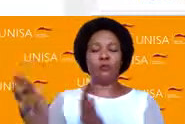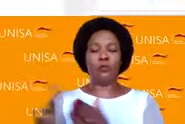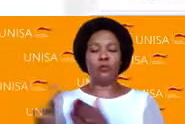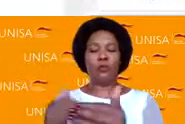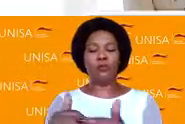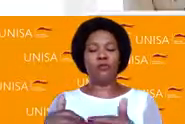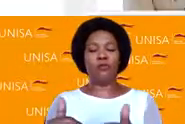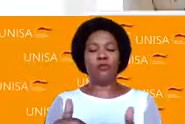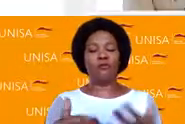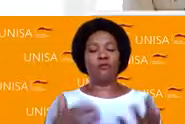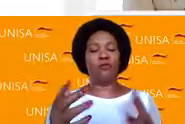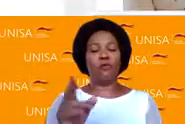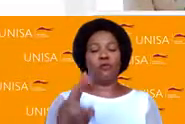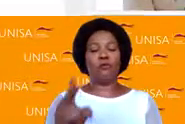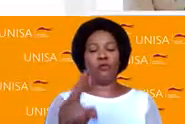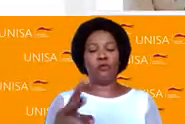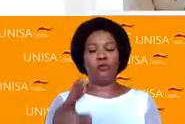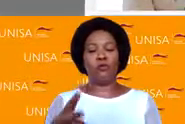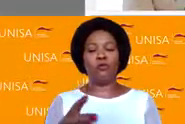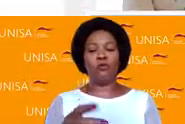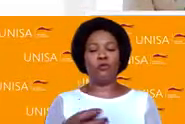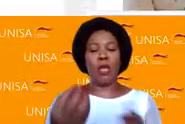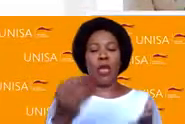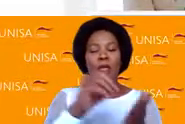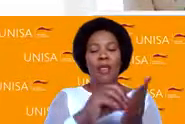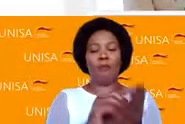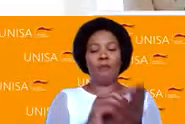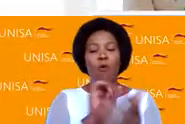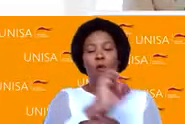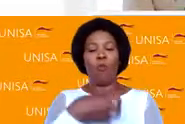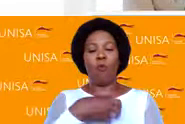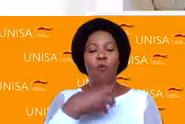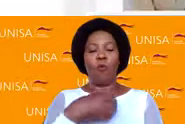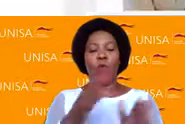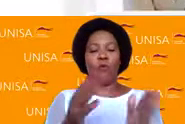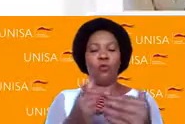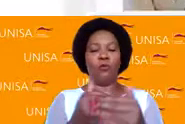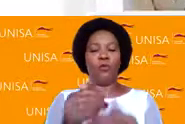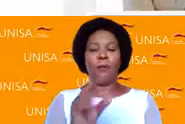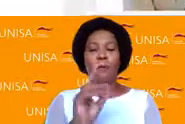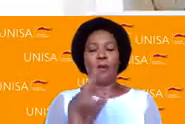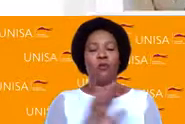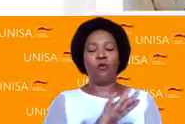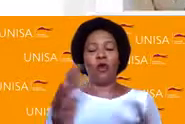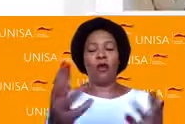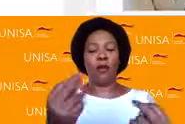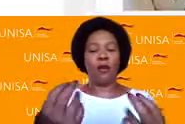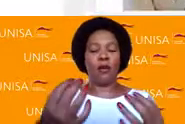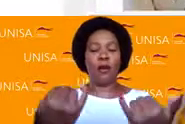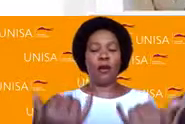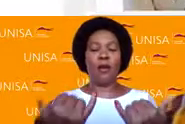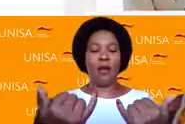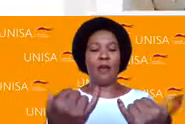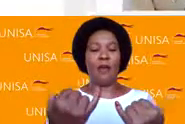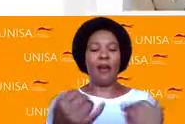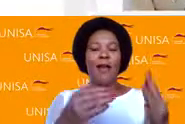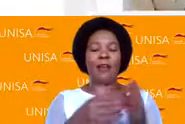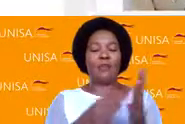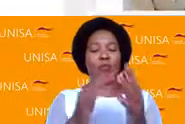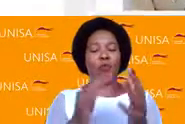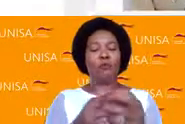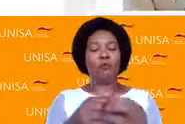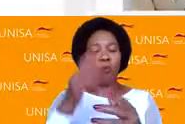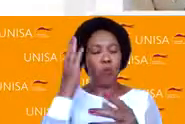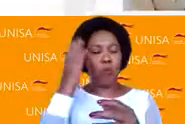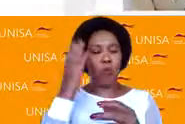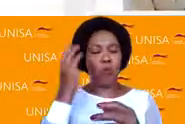customize this right blocks and add your own blocks. But please don't do this now until you're familiar with the platform. So